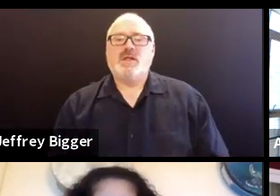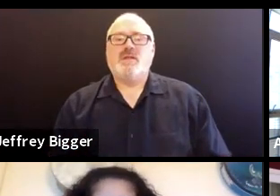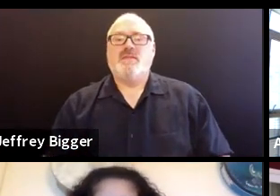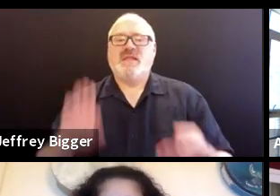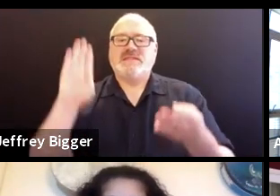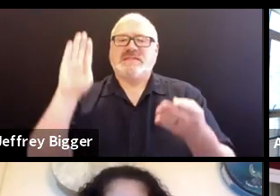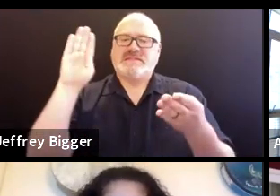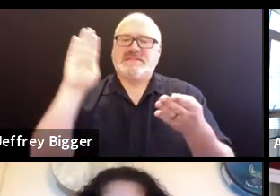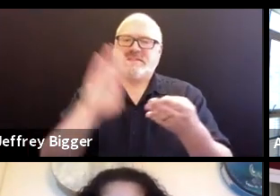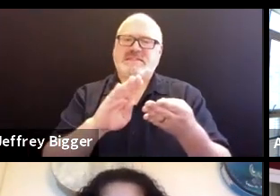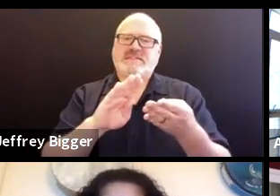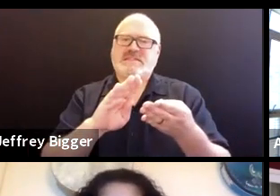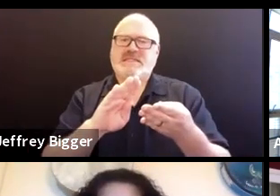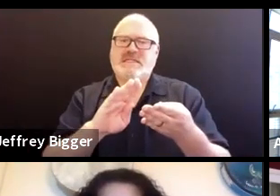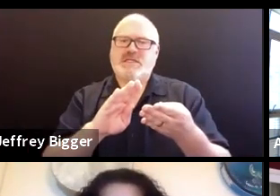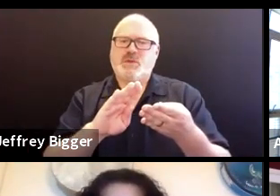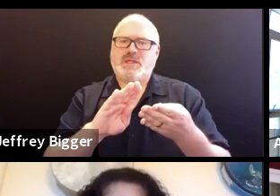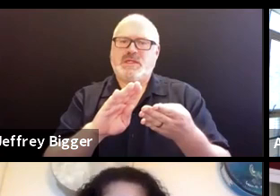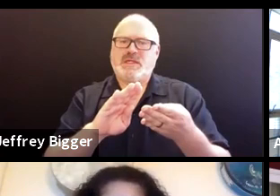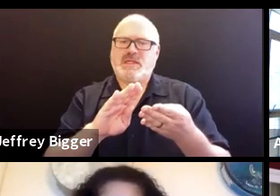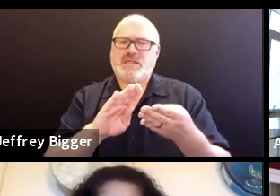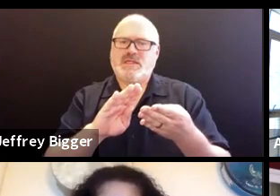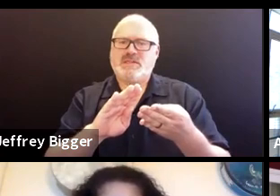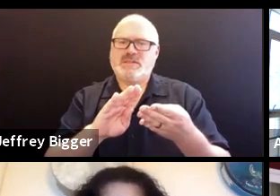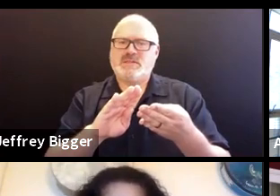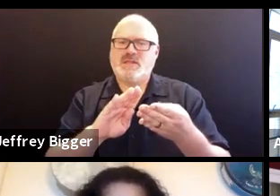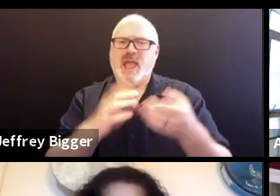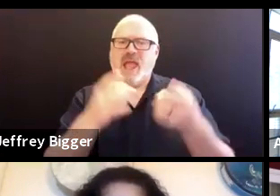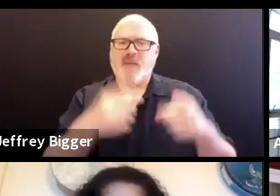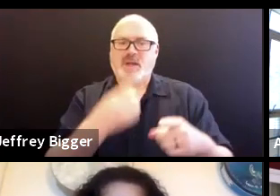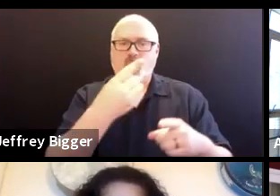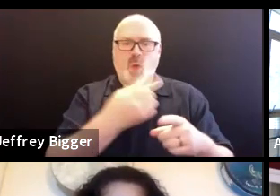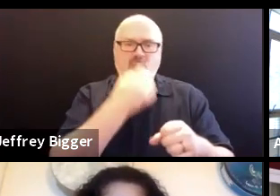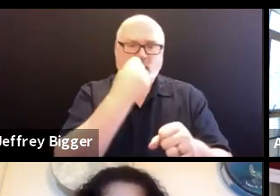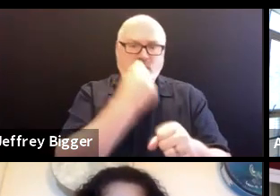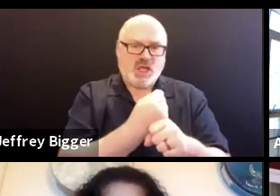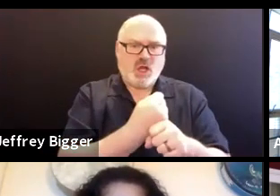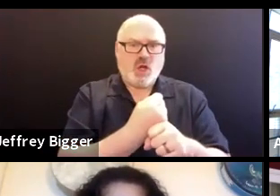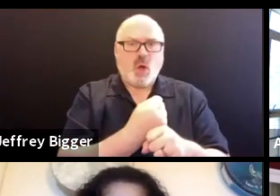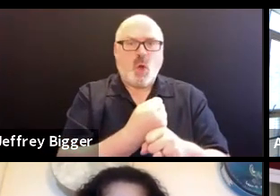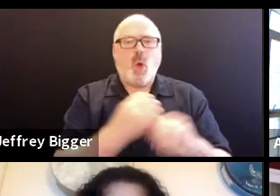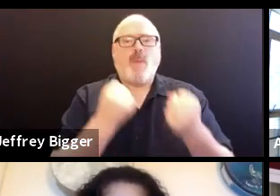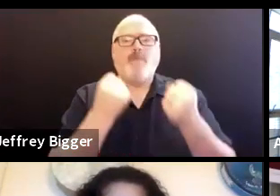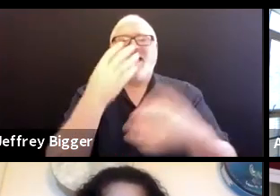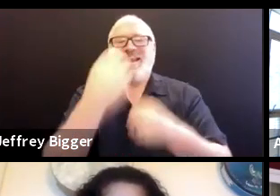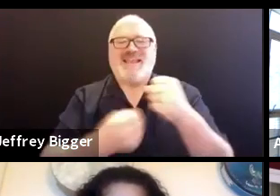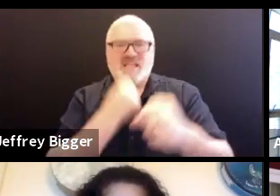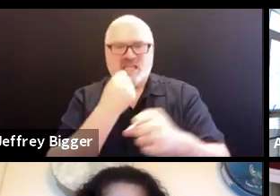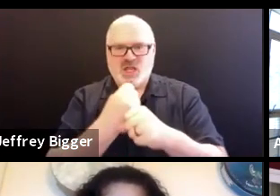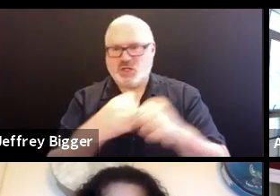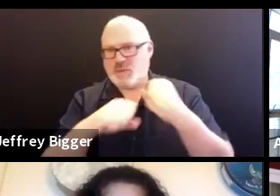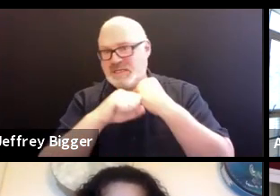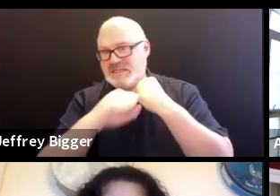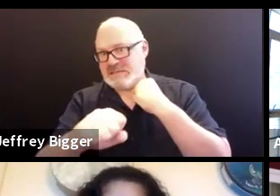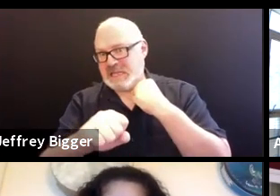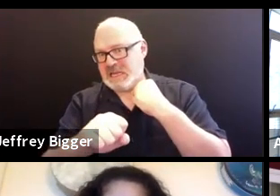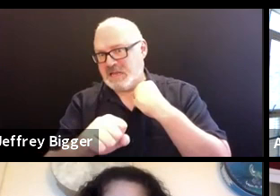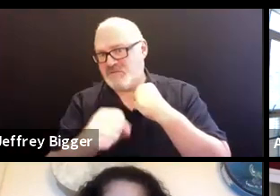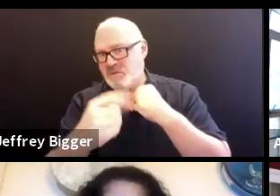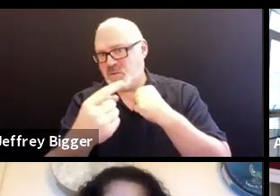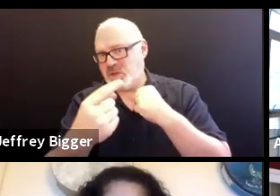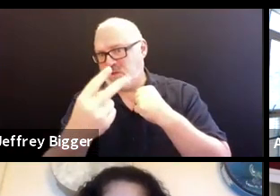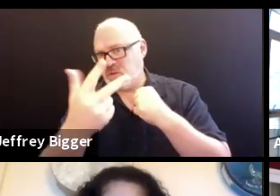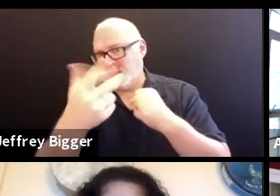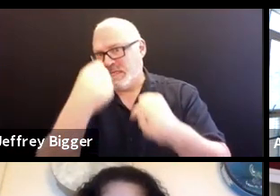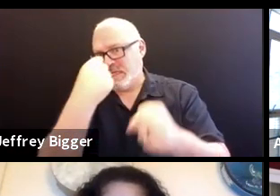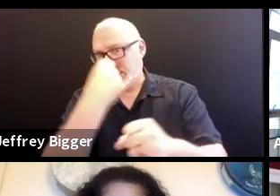decrease considerations multi-year? Are you looking at them and weighing them as things that could be extended over the duration of 2 years because